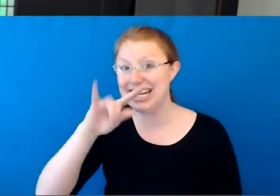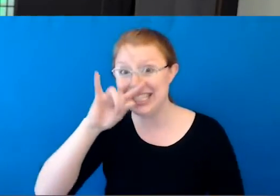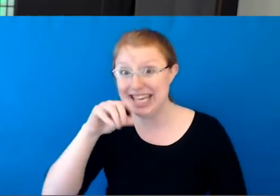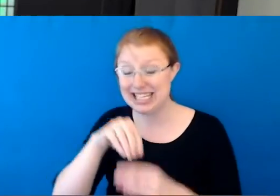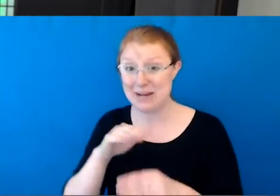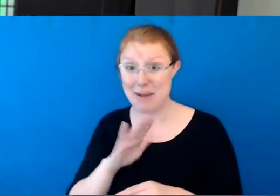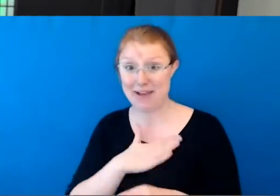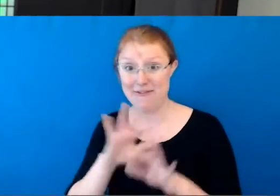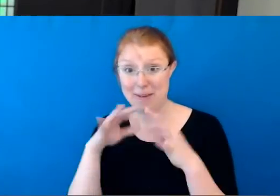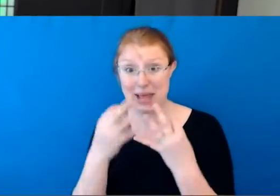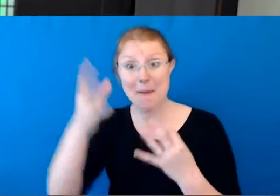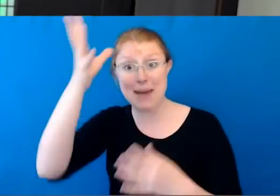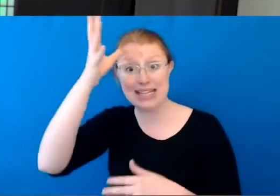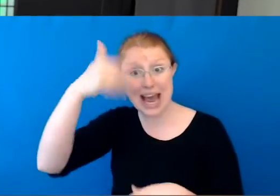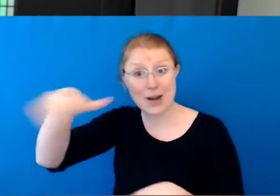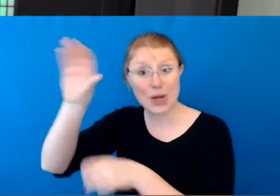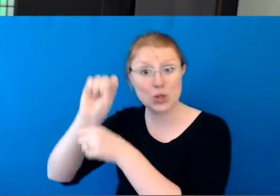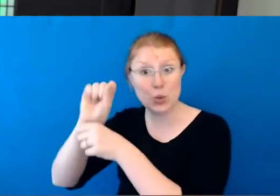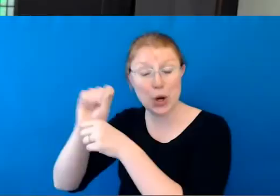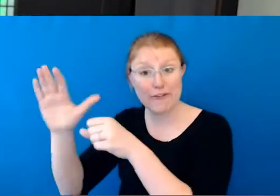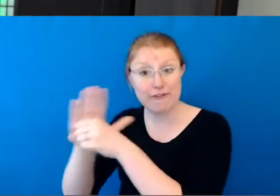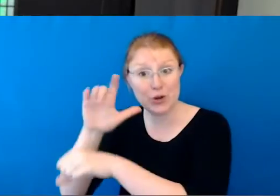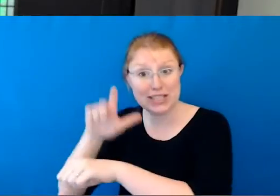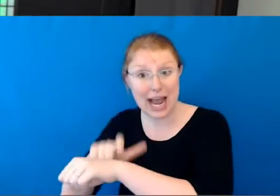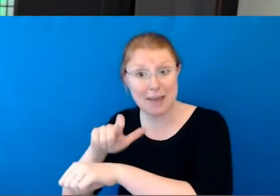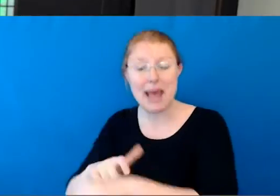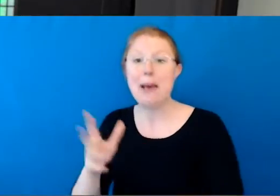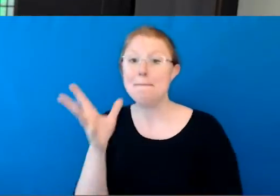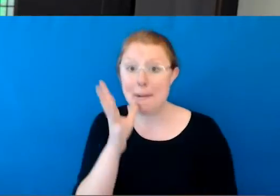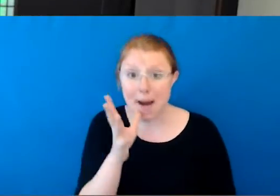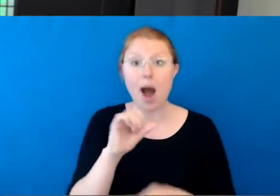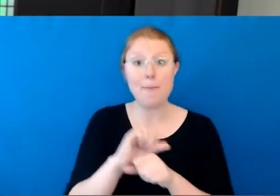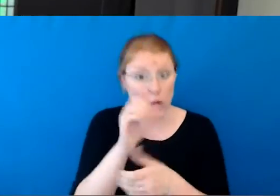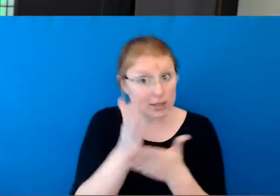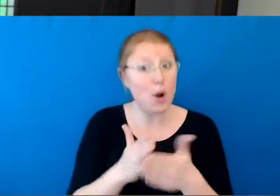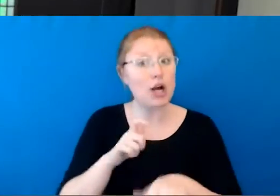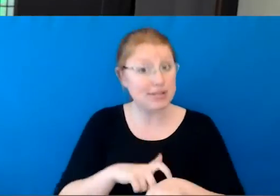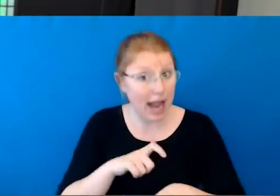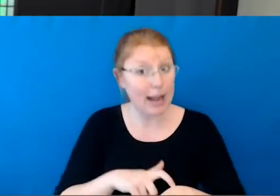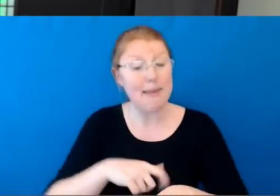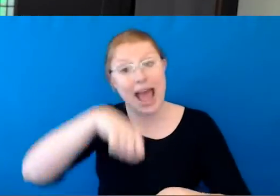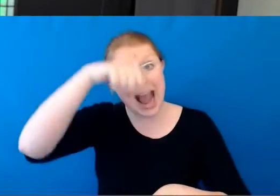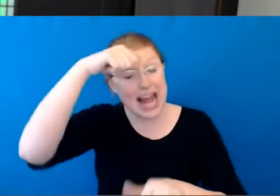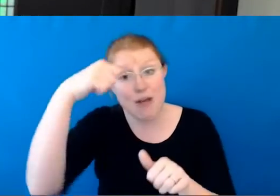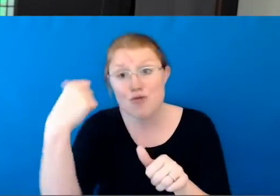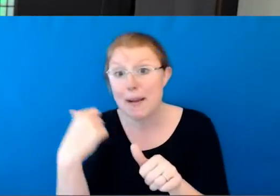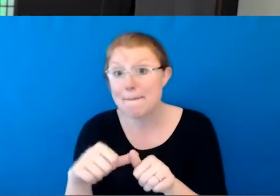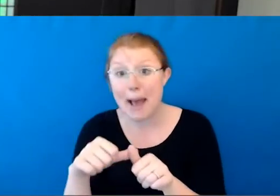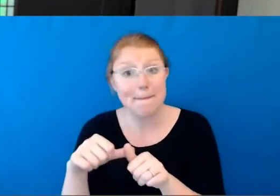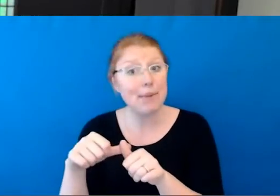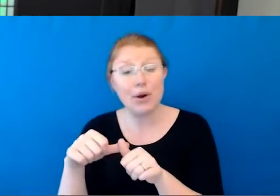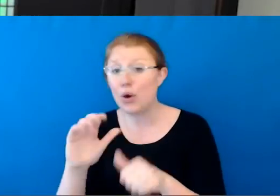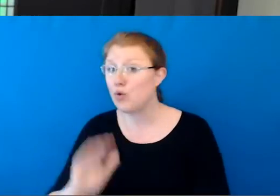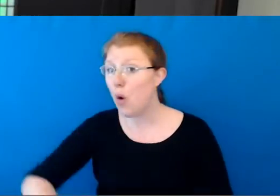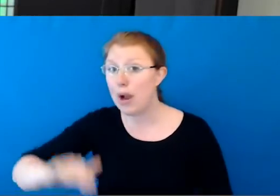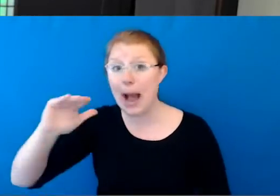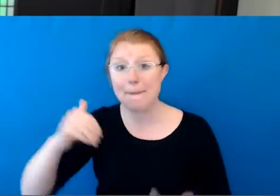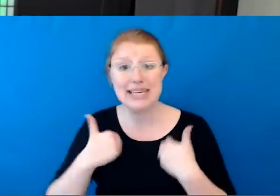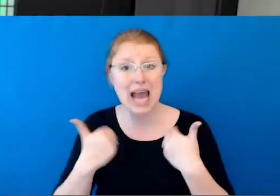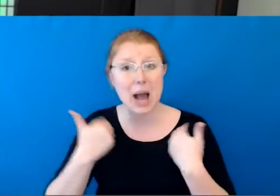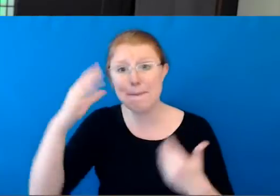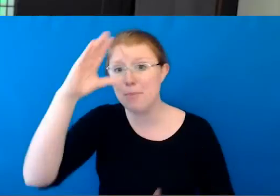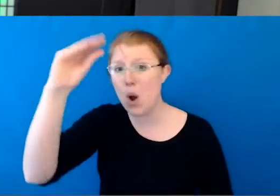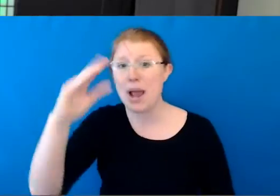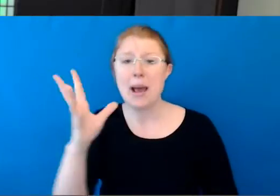businesswoman as well. That's a virtuous woman. I remember my mom. She, when I was growing up, my dad worked. We had